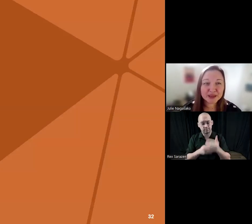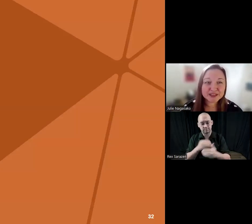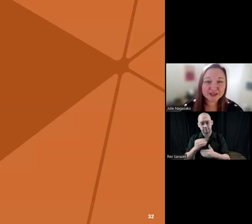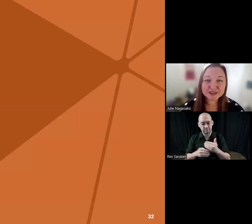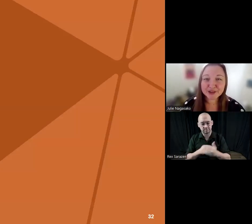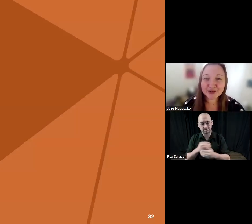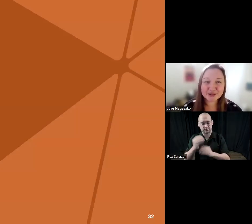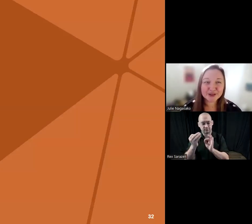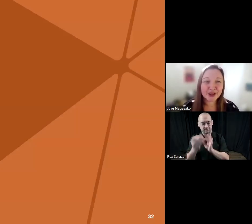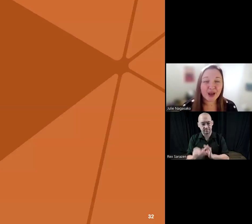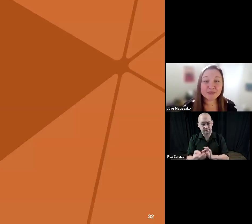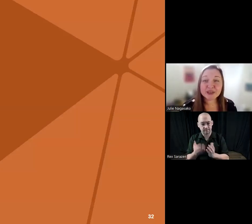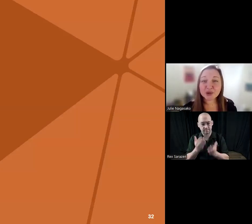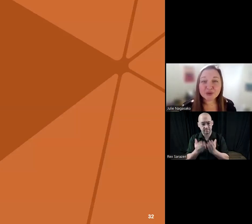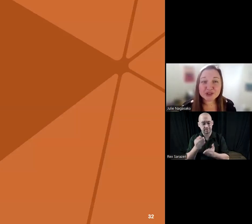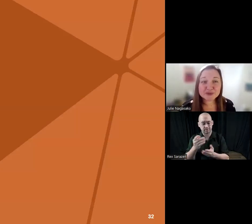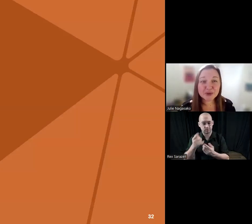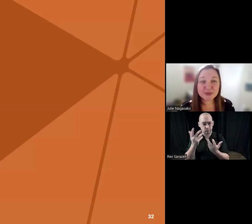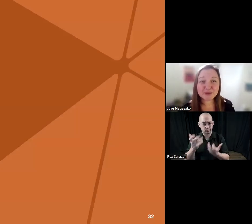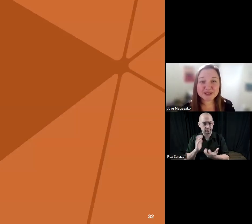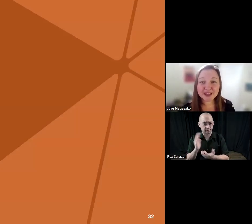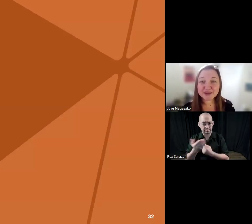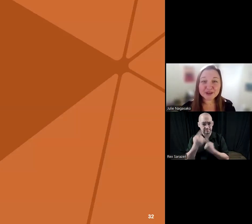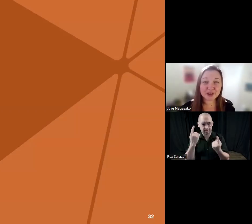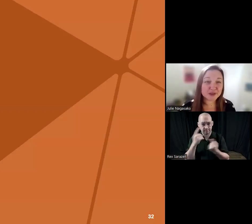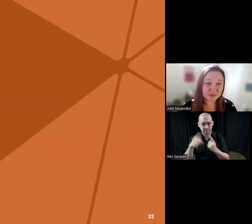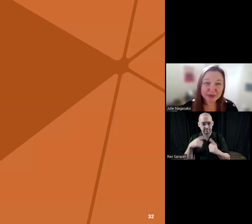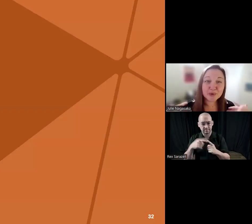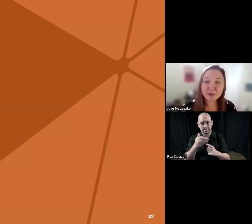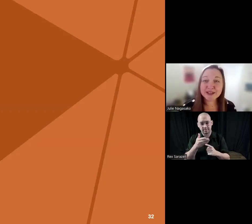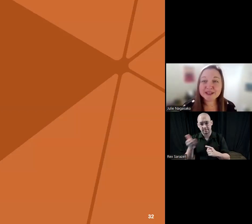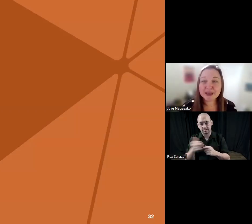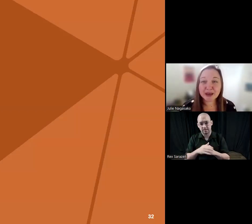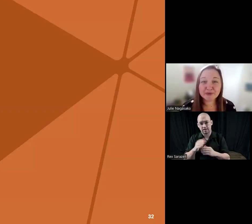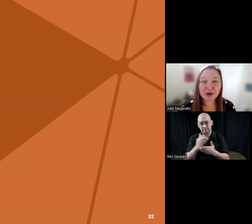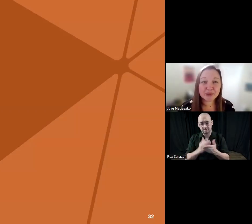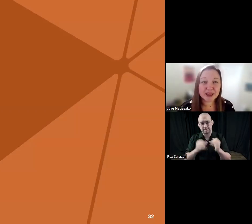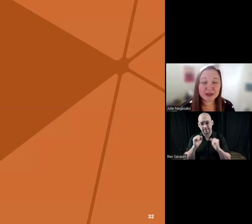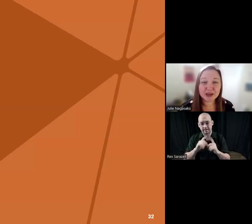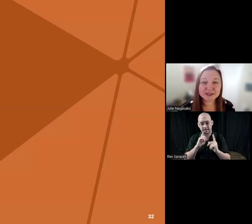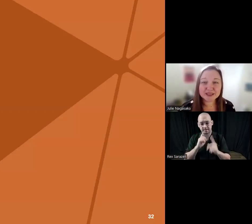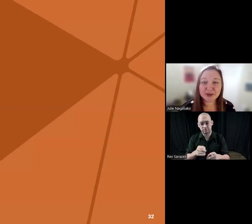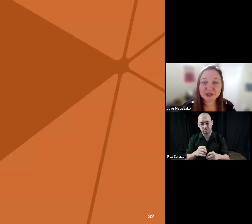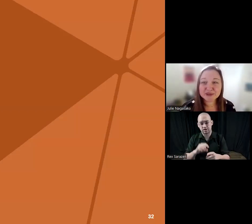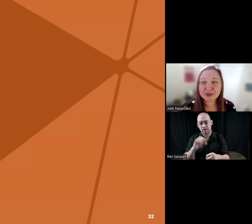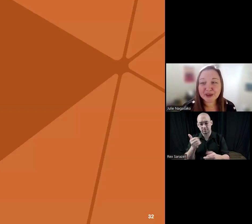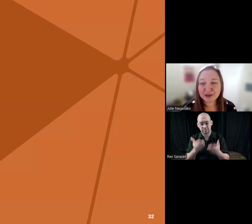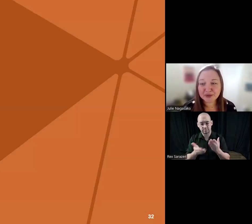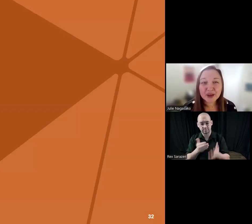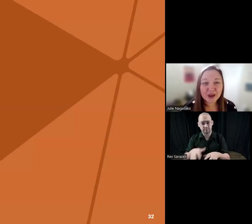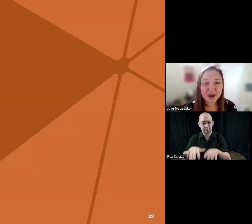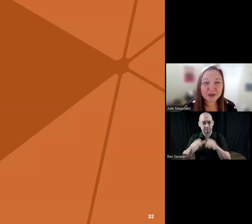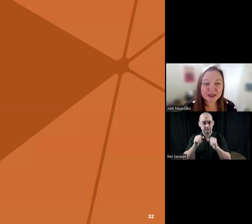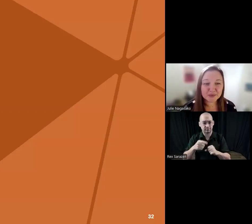think we might need to consider. And some of your questions we might be able to answer, and others we might need to take back for our planning process, but we just really